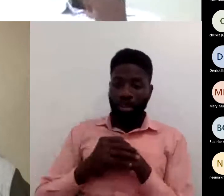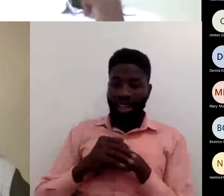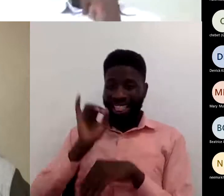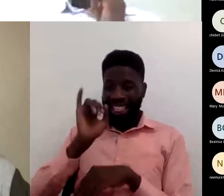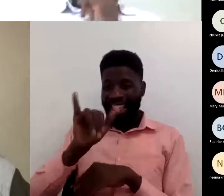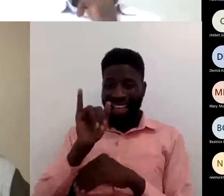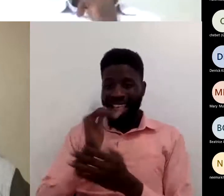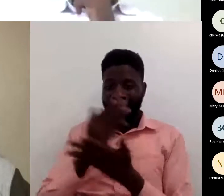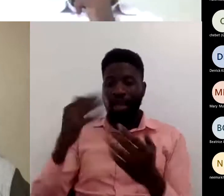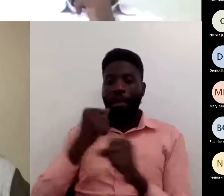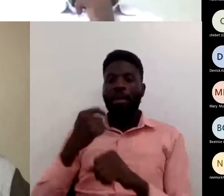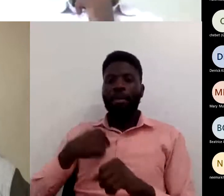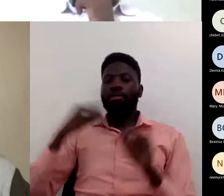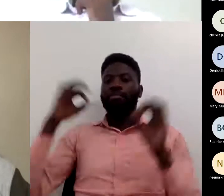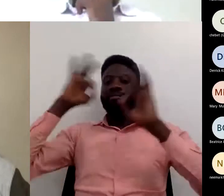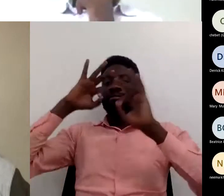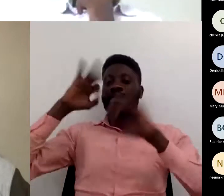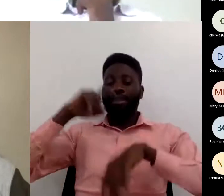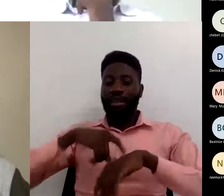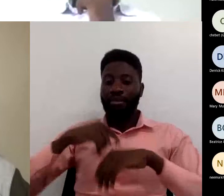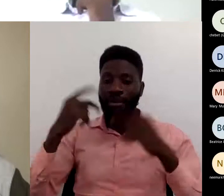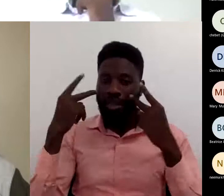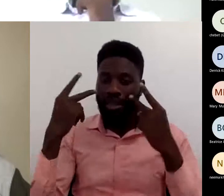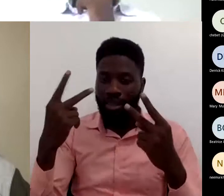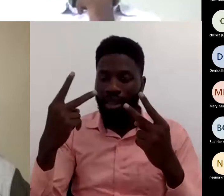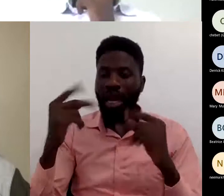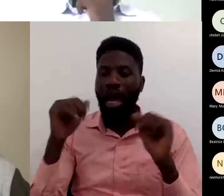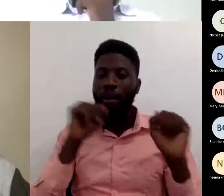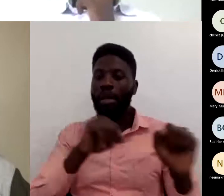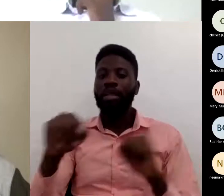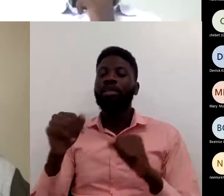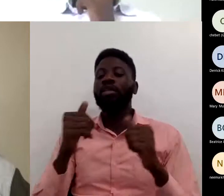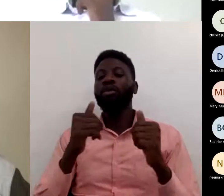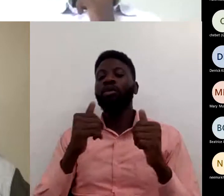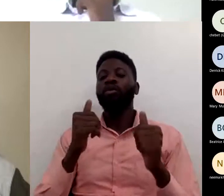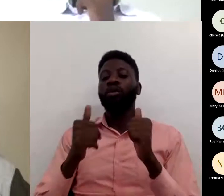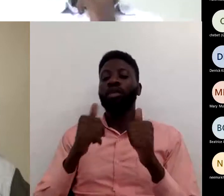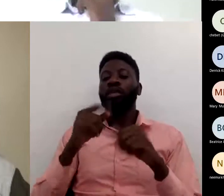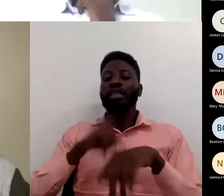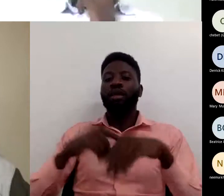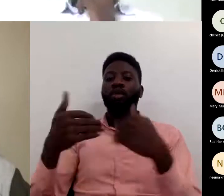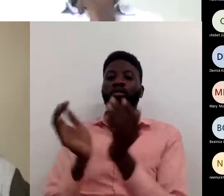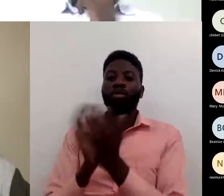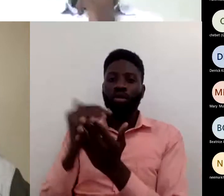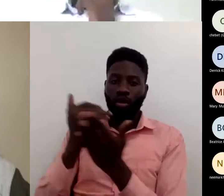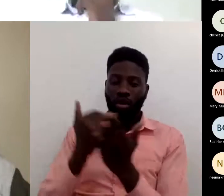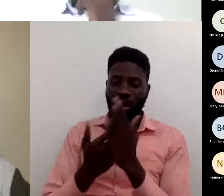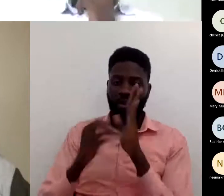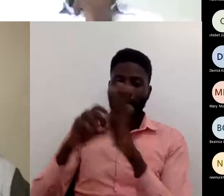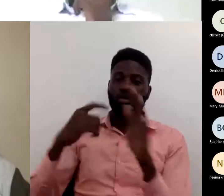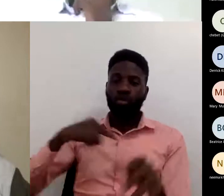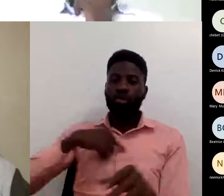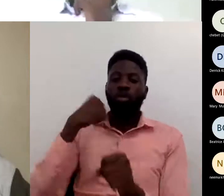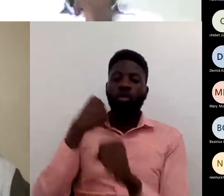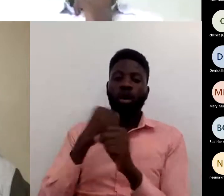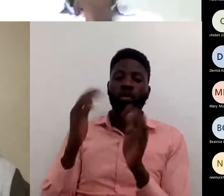amazed is when you look at the capabilities that come with community programs like what we are doing with Light for the World.